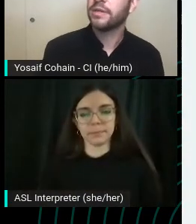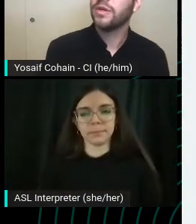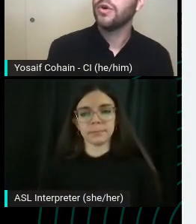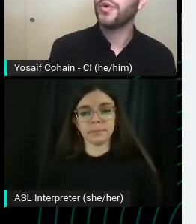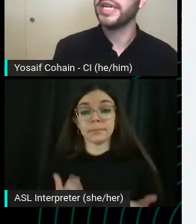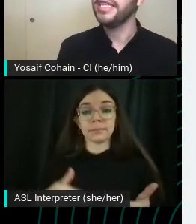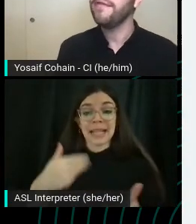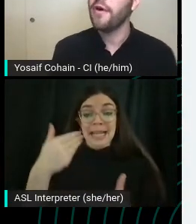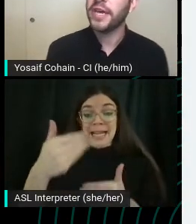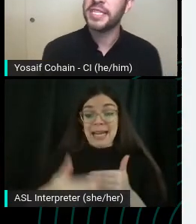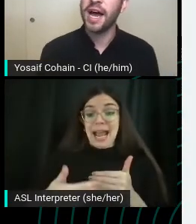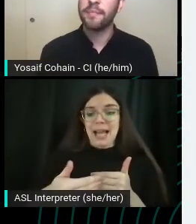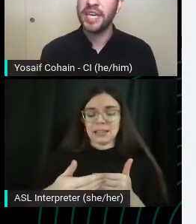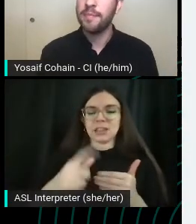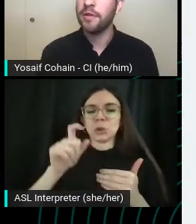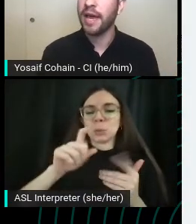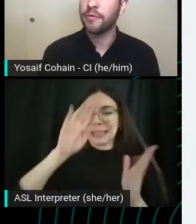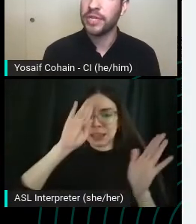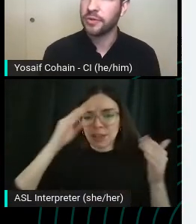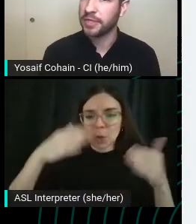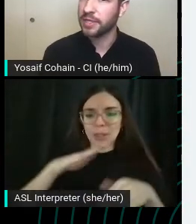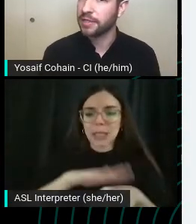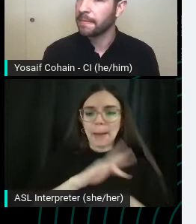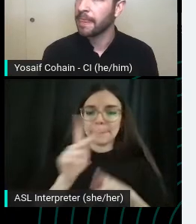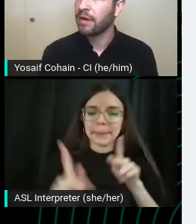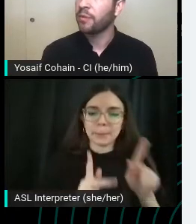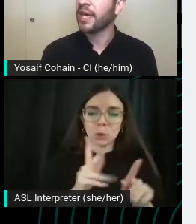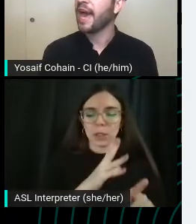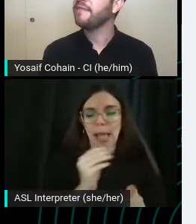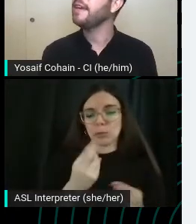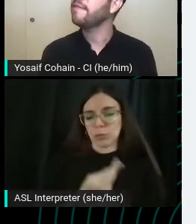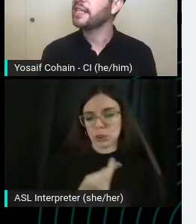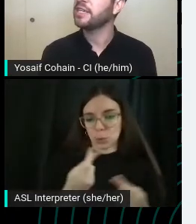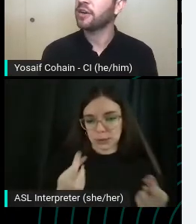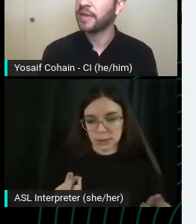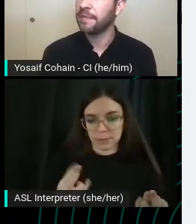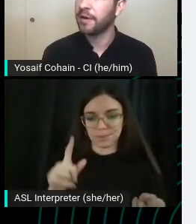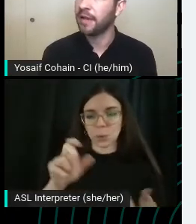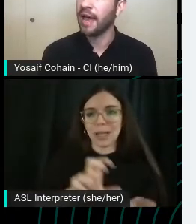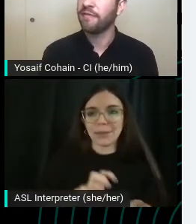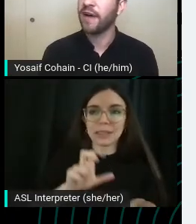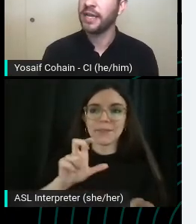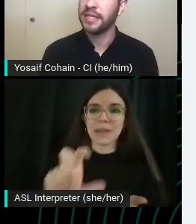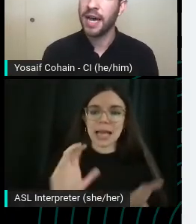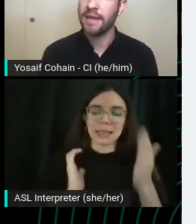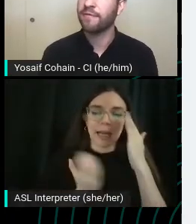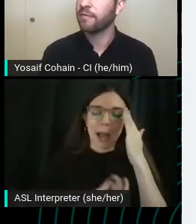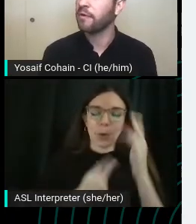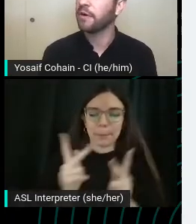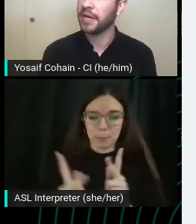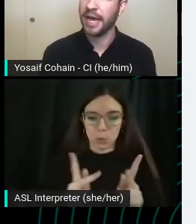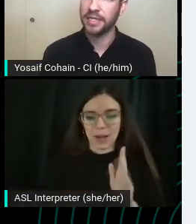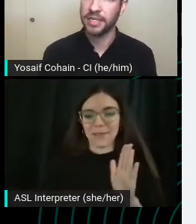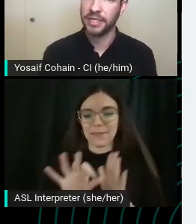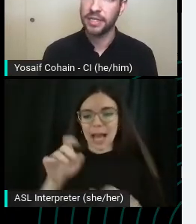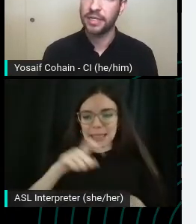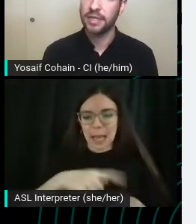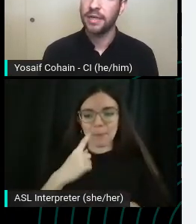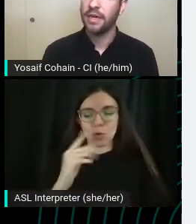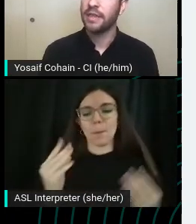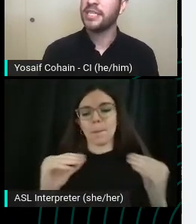Next, we need to focus on people and resources. We have to invest in our people and find time for more